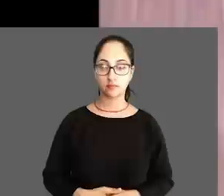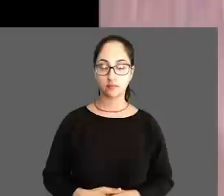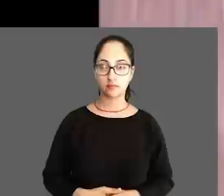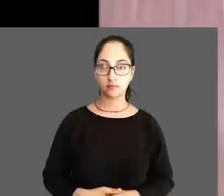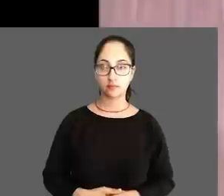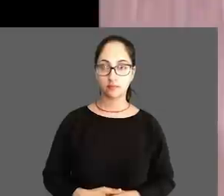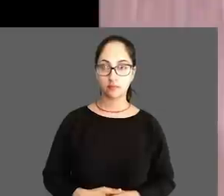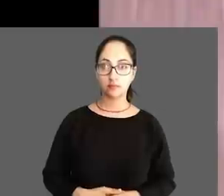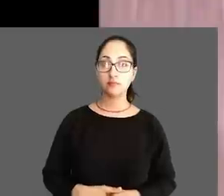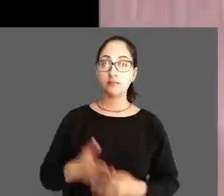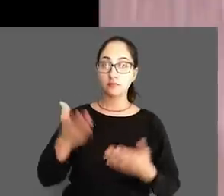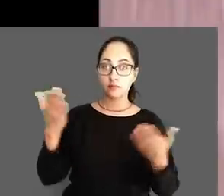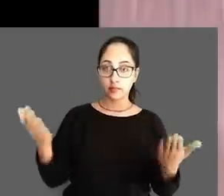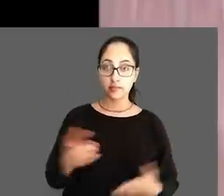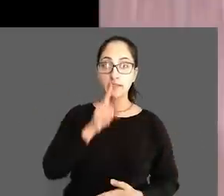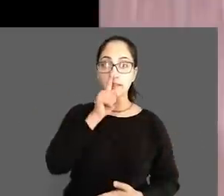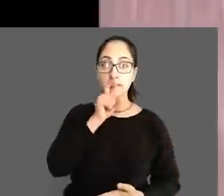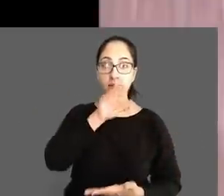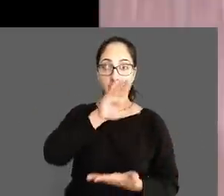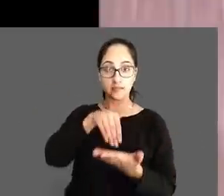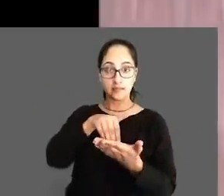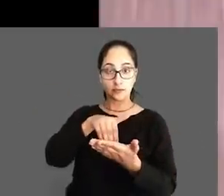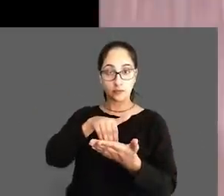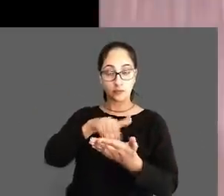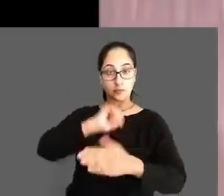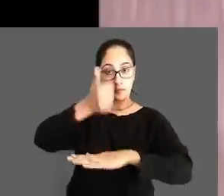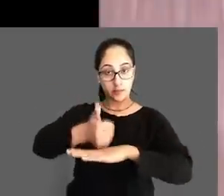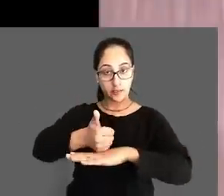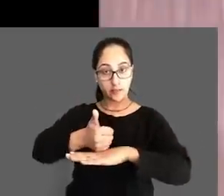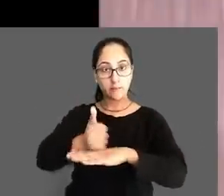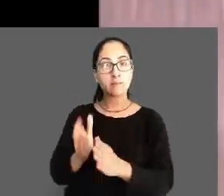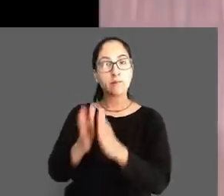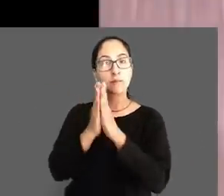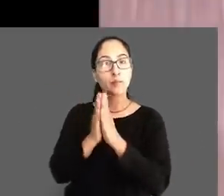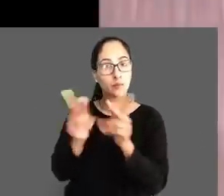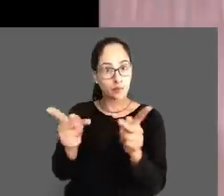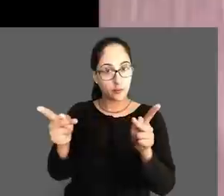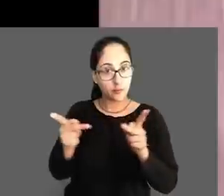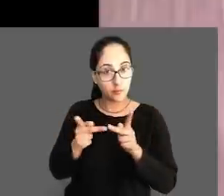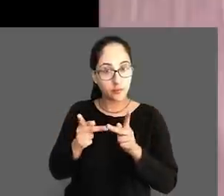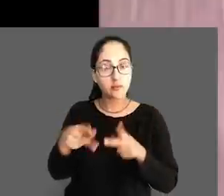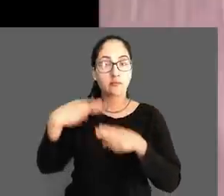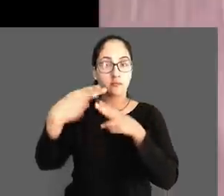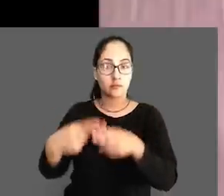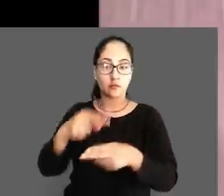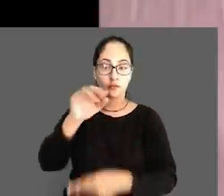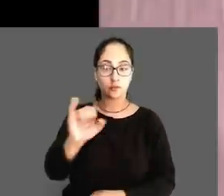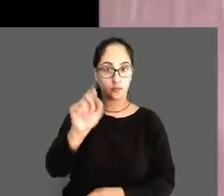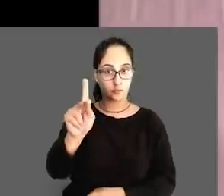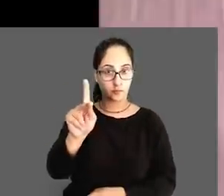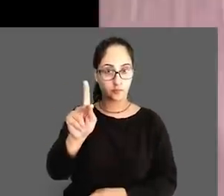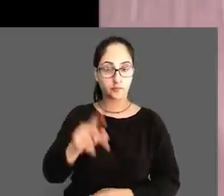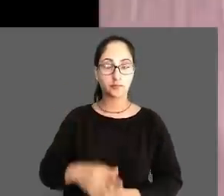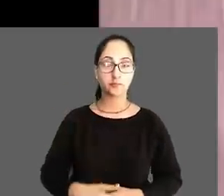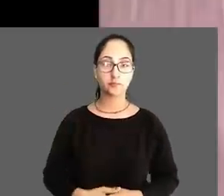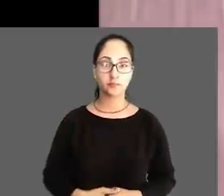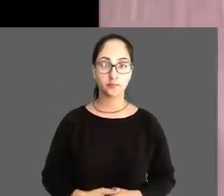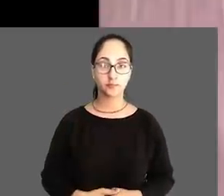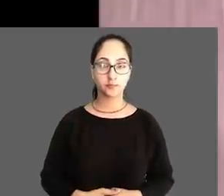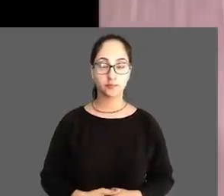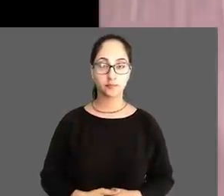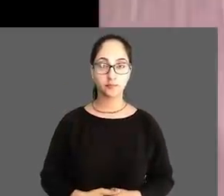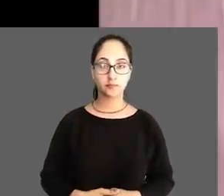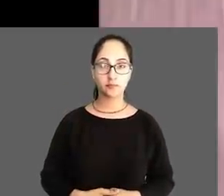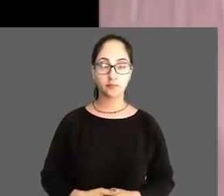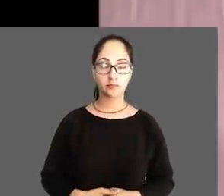Kanaka and Jamaat Khana. The congregational space incorporated within the Ismaili